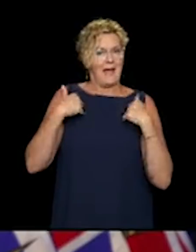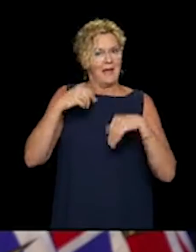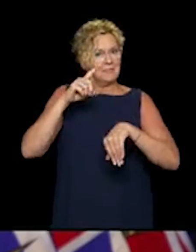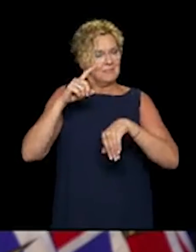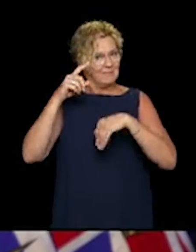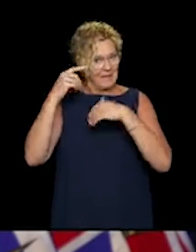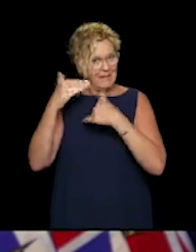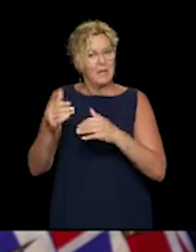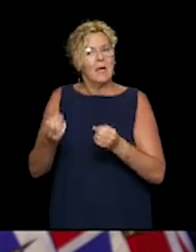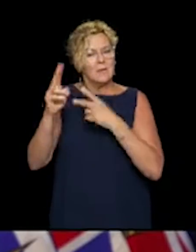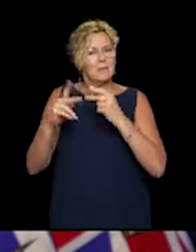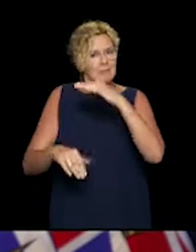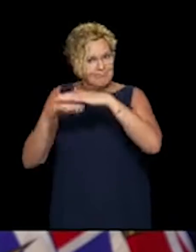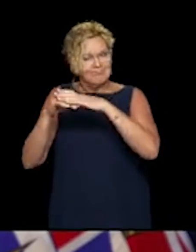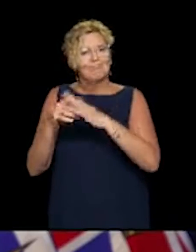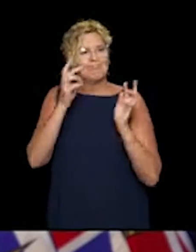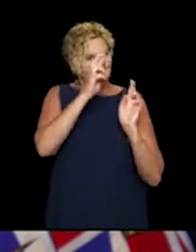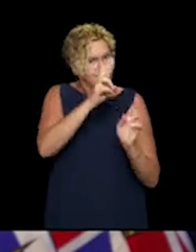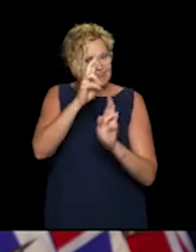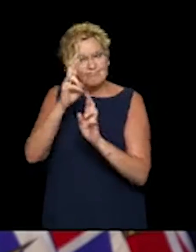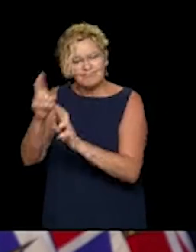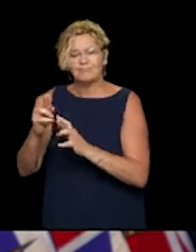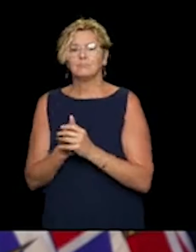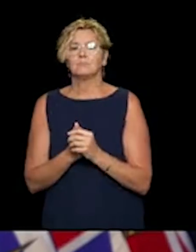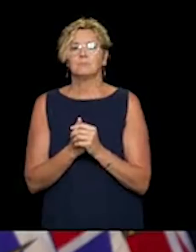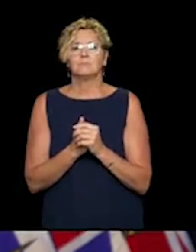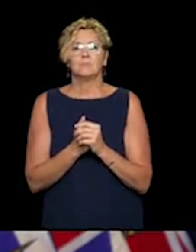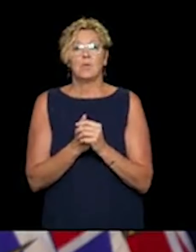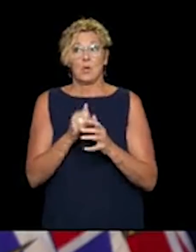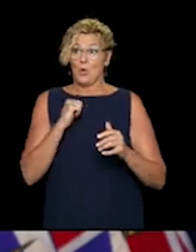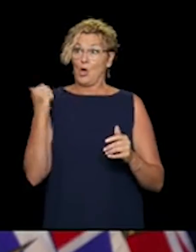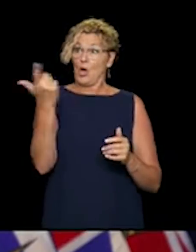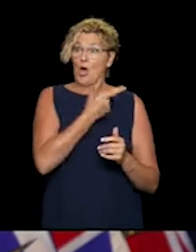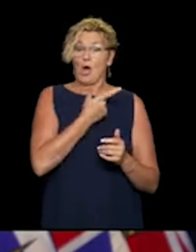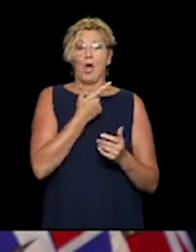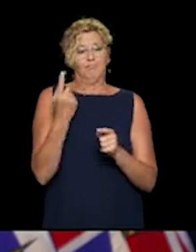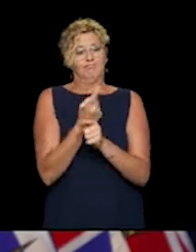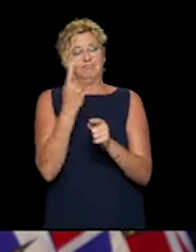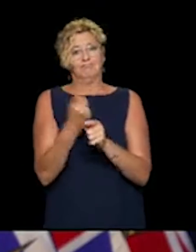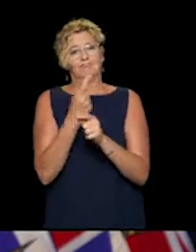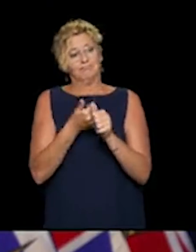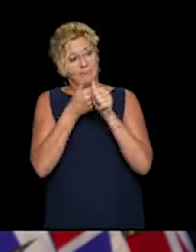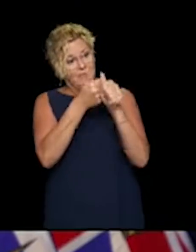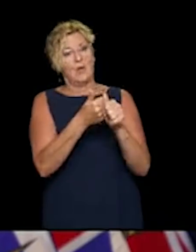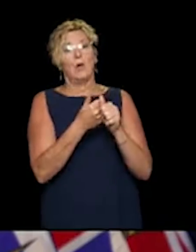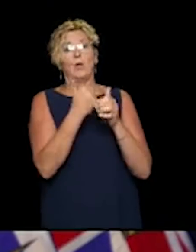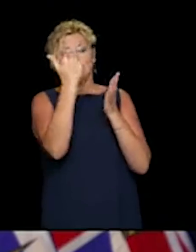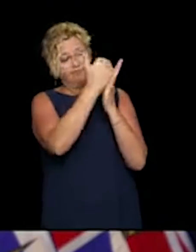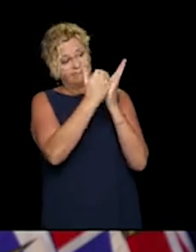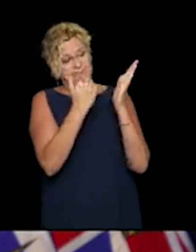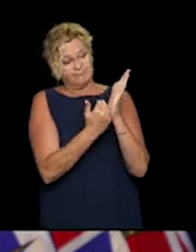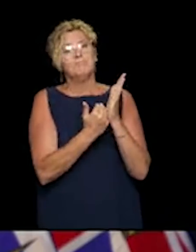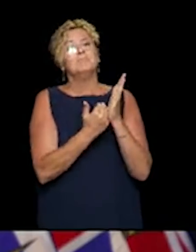in our own personal settings right now to make sure that we can continue to do the important things we need in